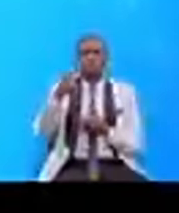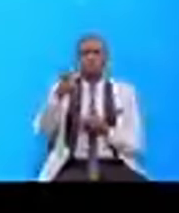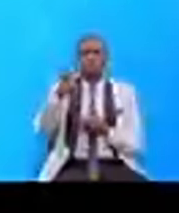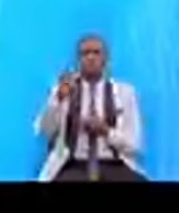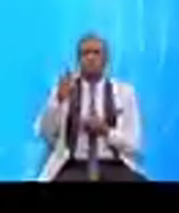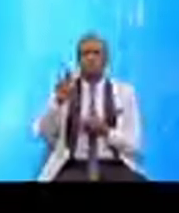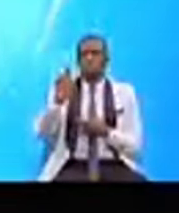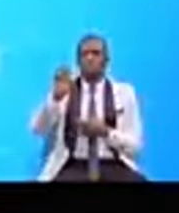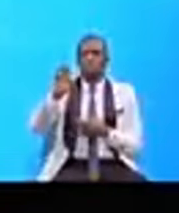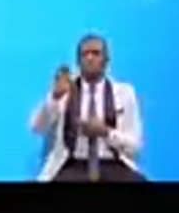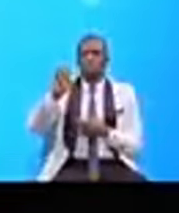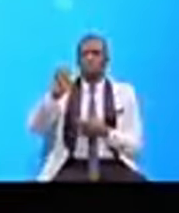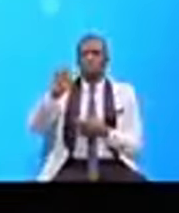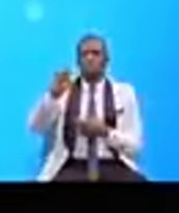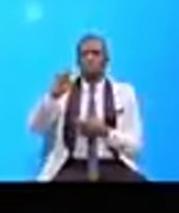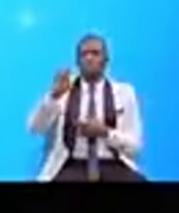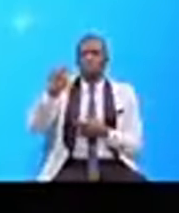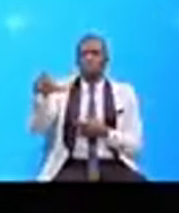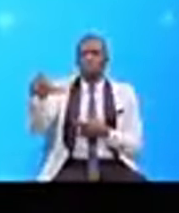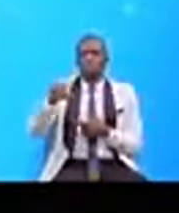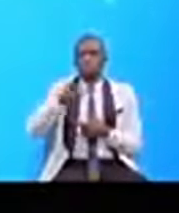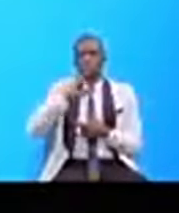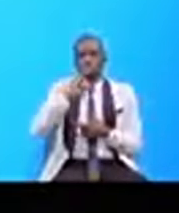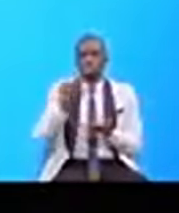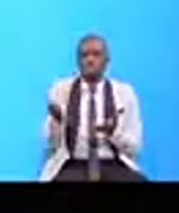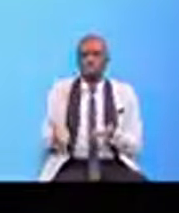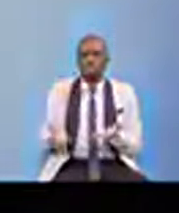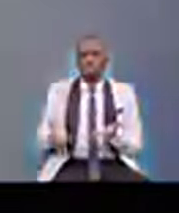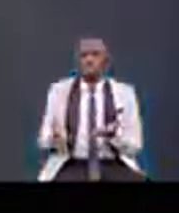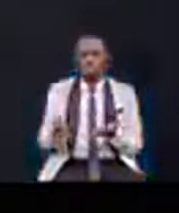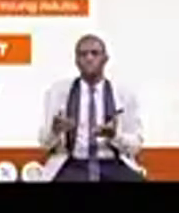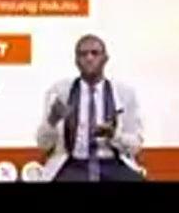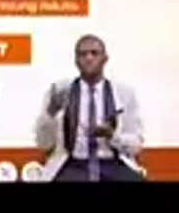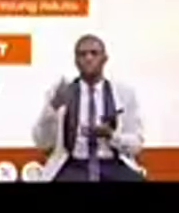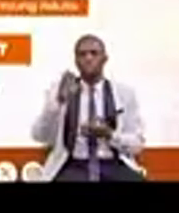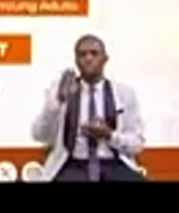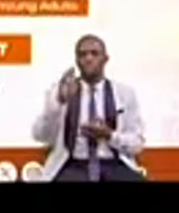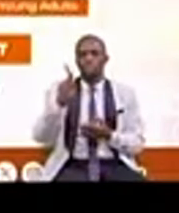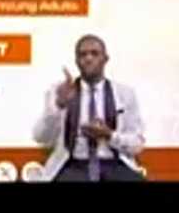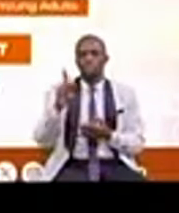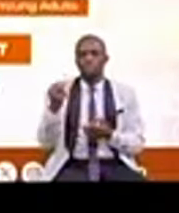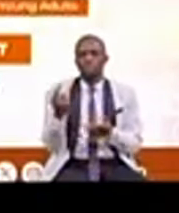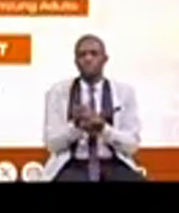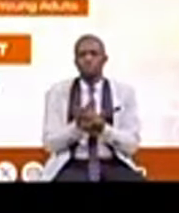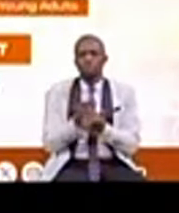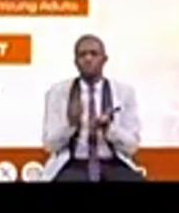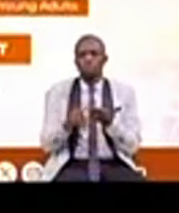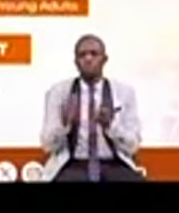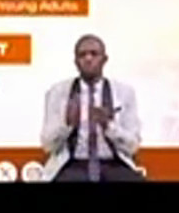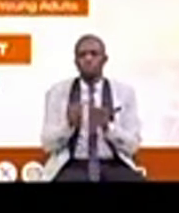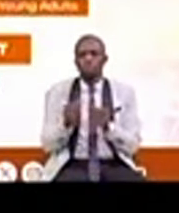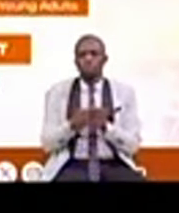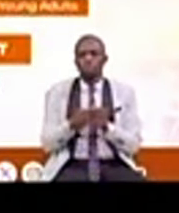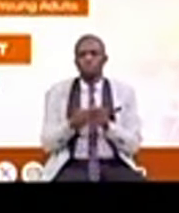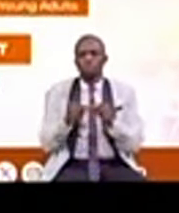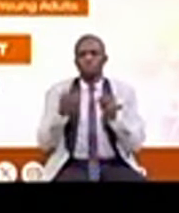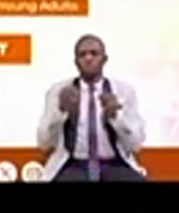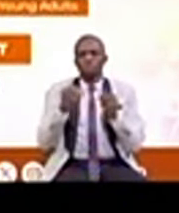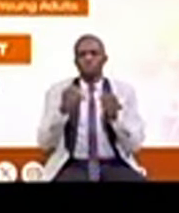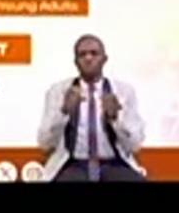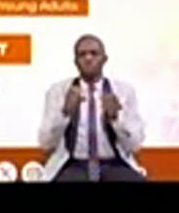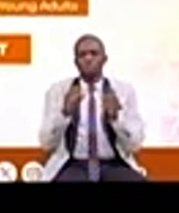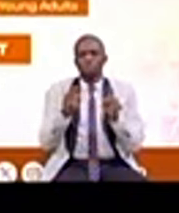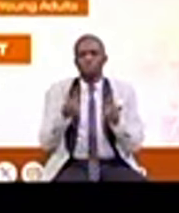your iniquity and the ocean of your sin by one by one, one by one. But the love of God can